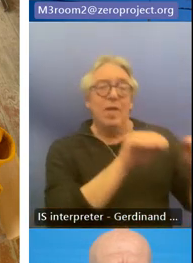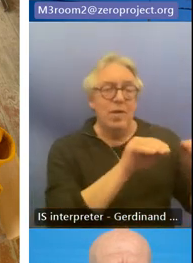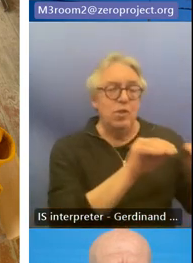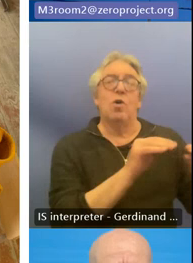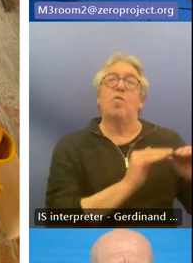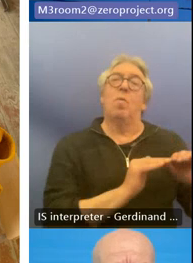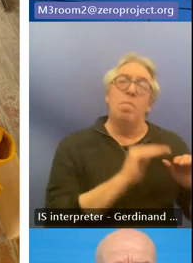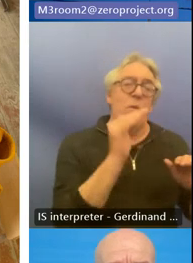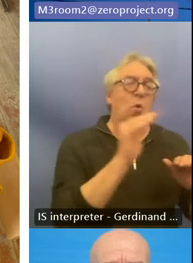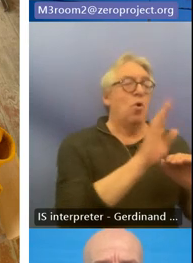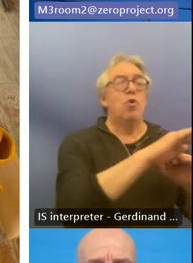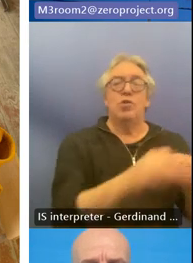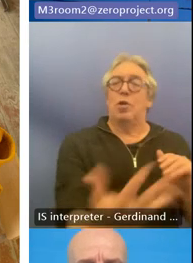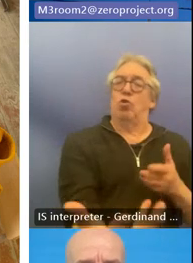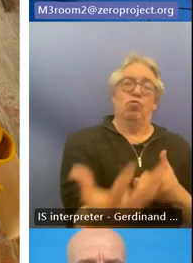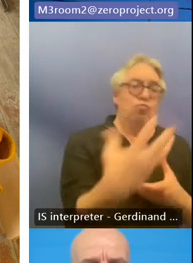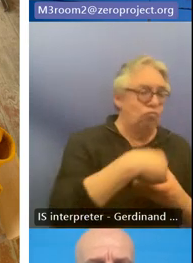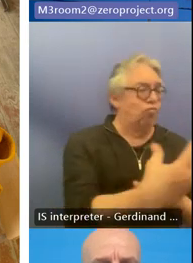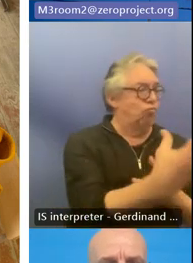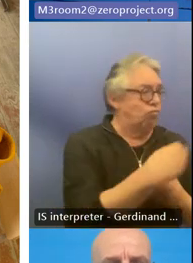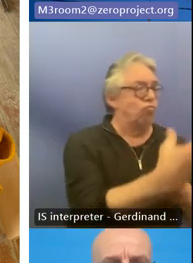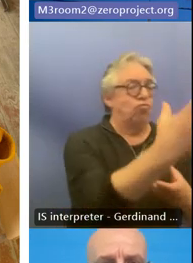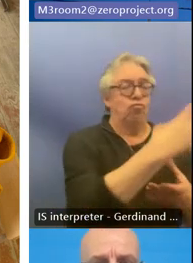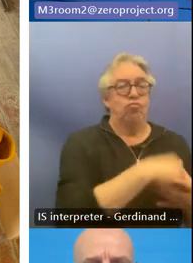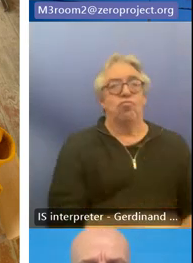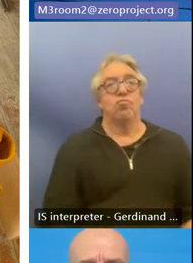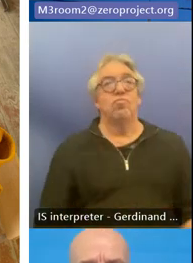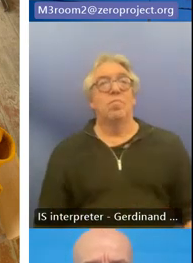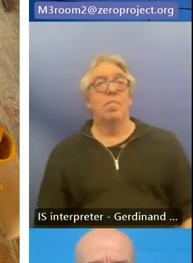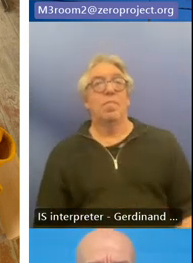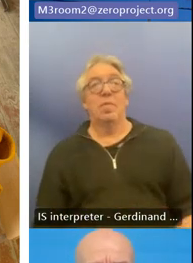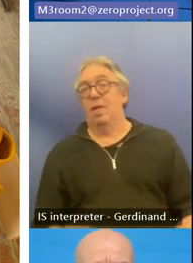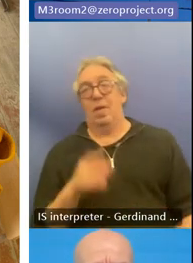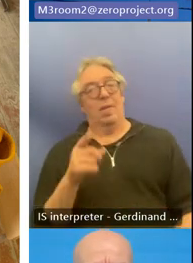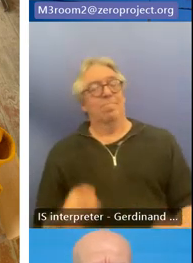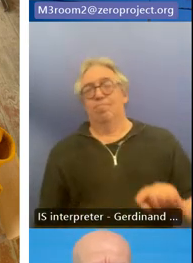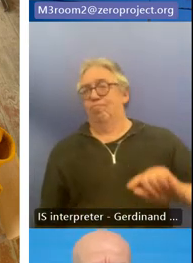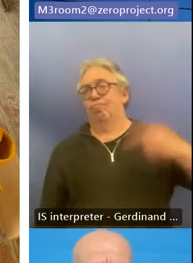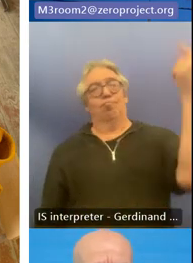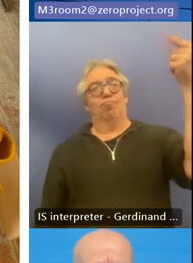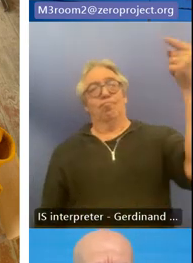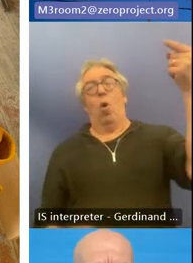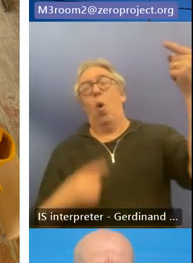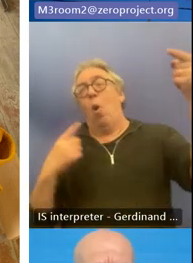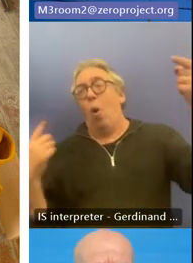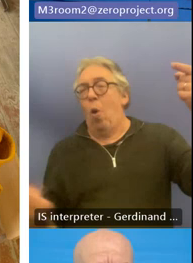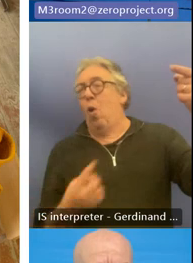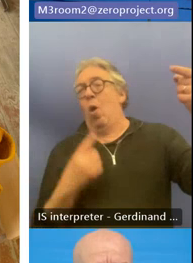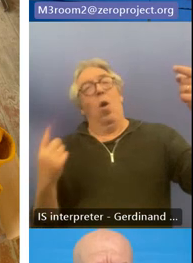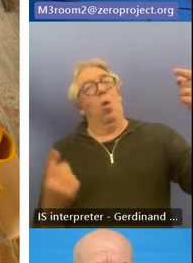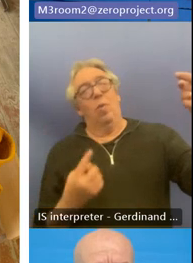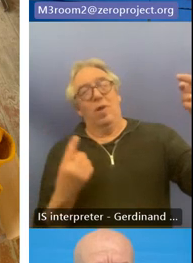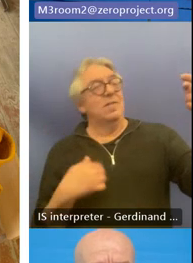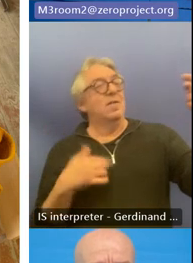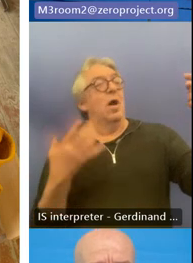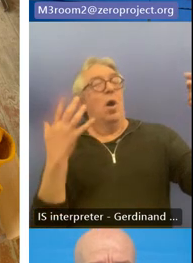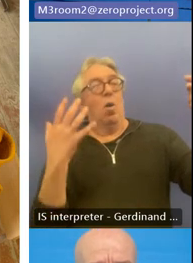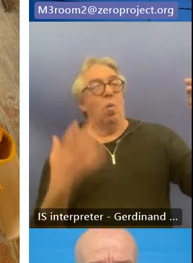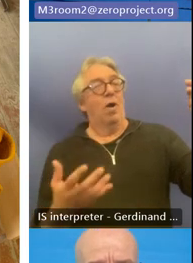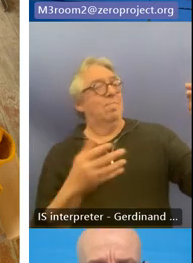the mainstream education environment. So attitude is the key. So we always, always work to change the